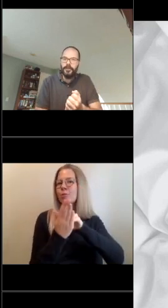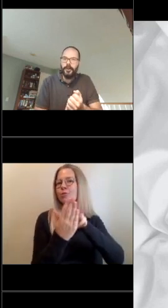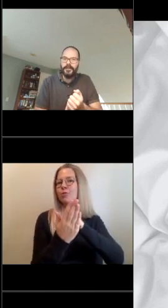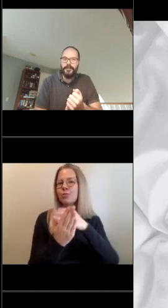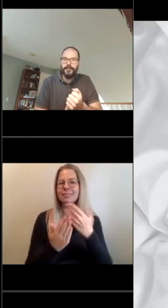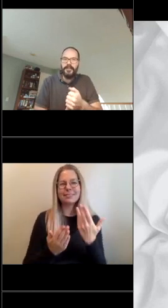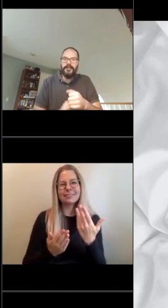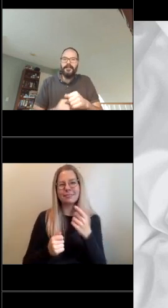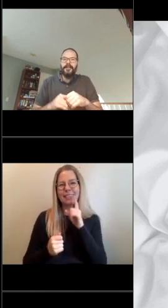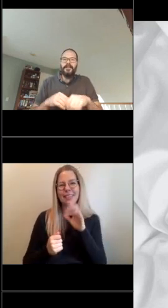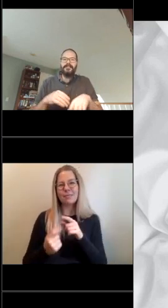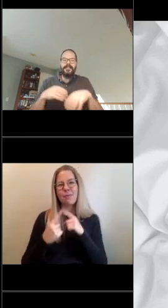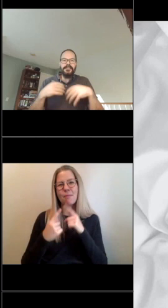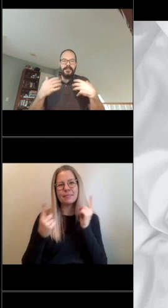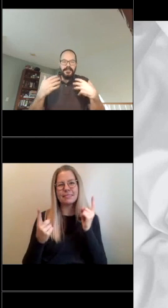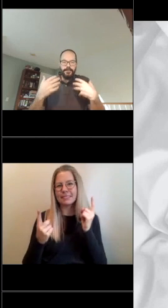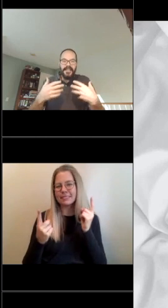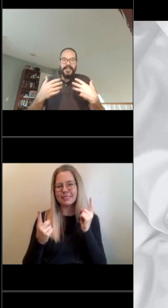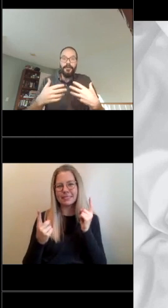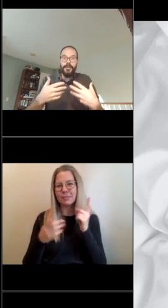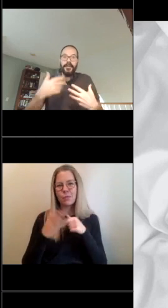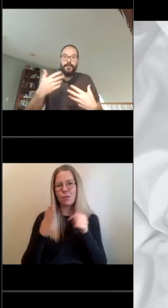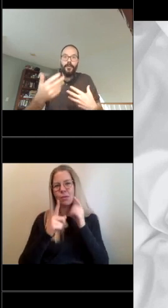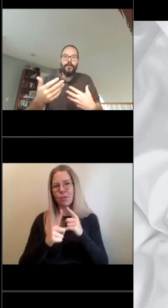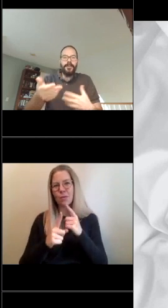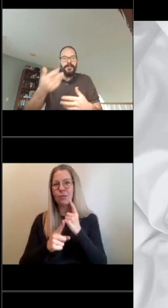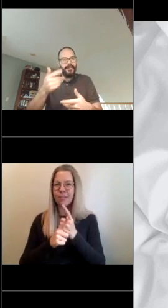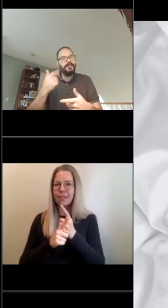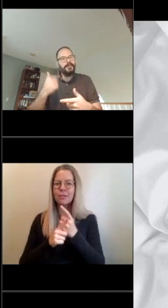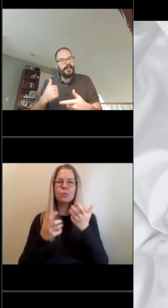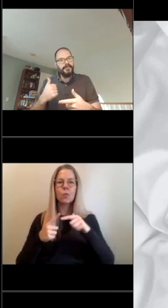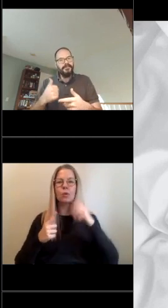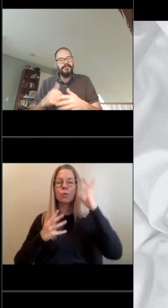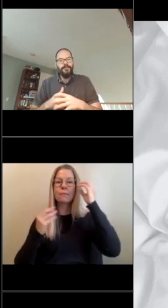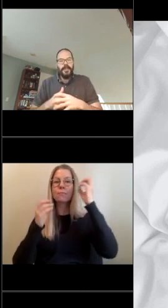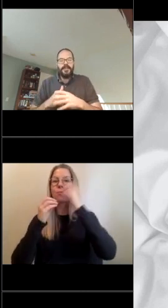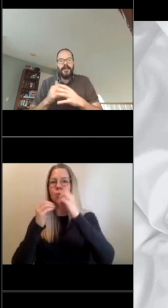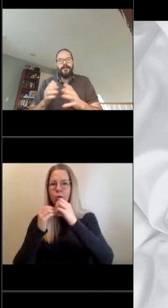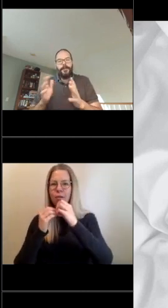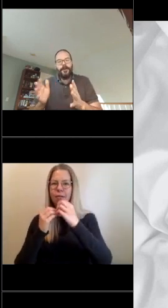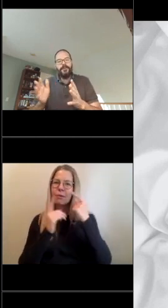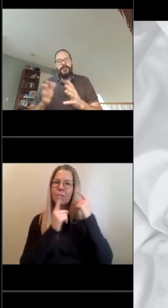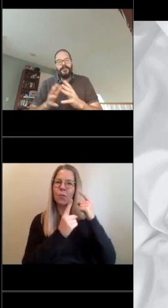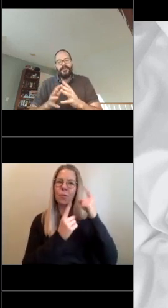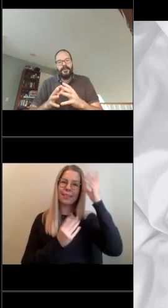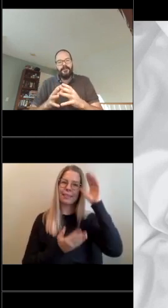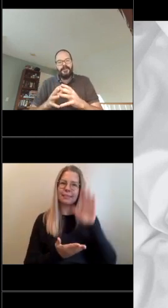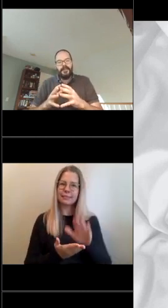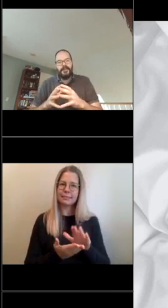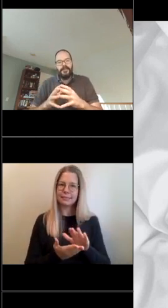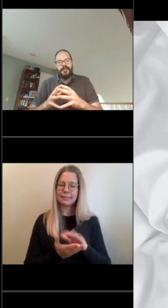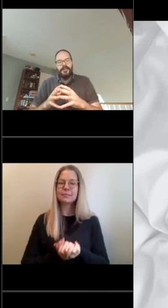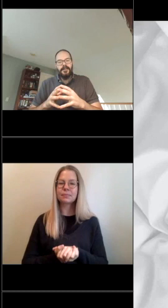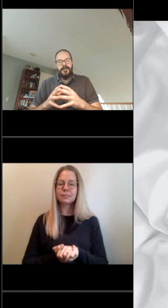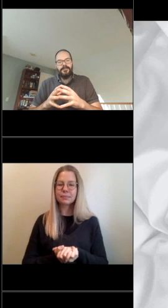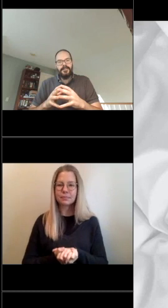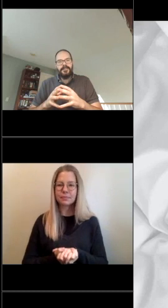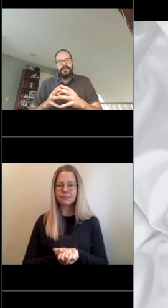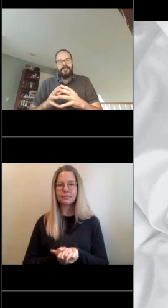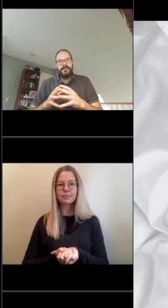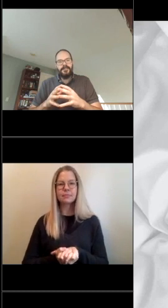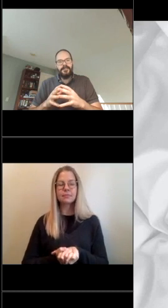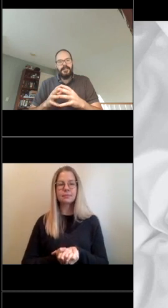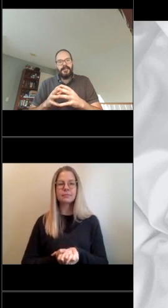what you really want it to be. It's making you think more than think less. And the other part of it that I would say